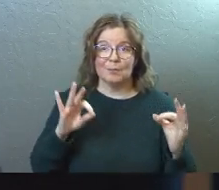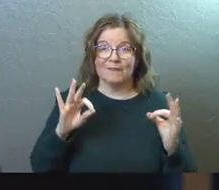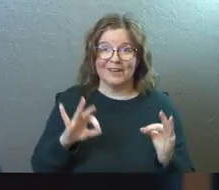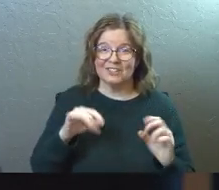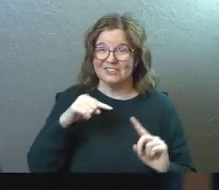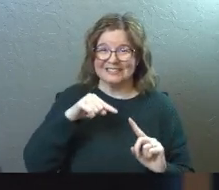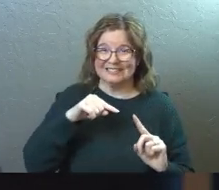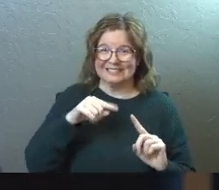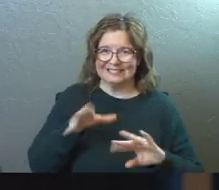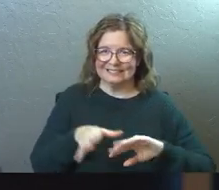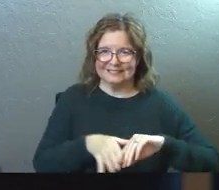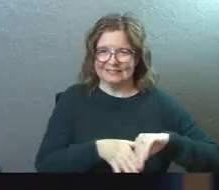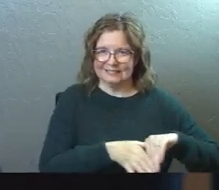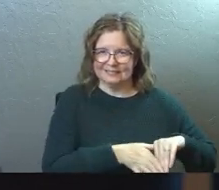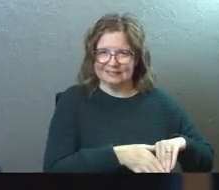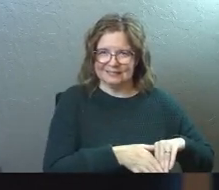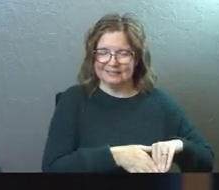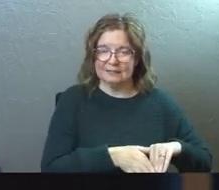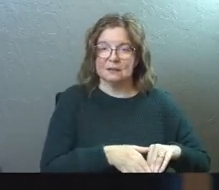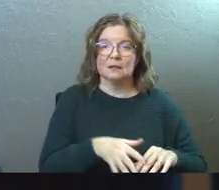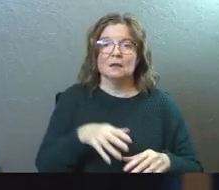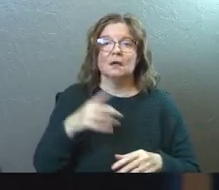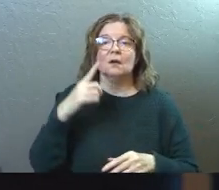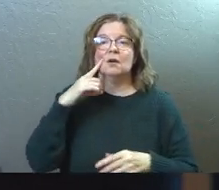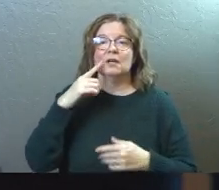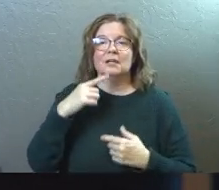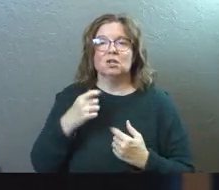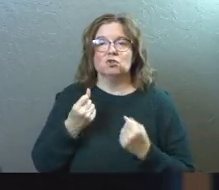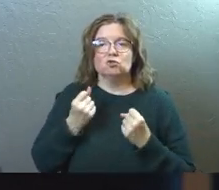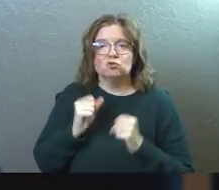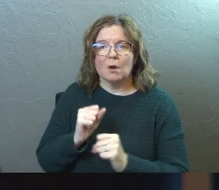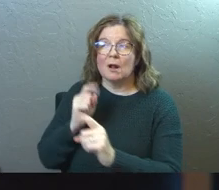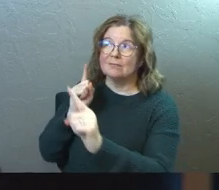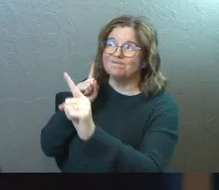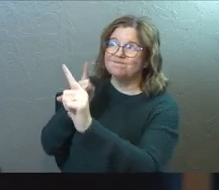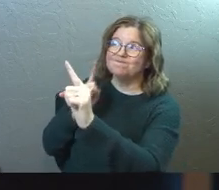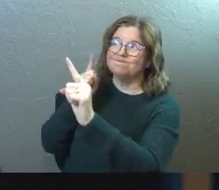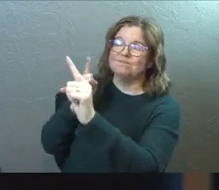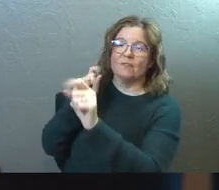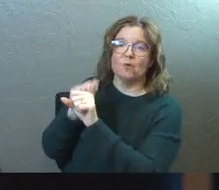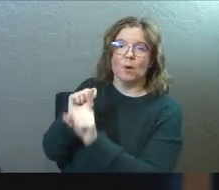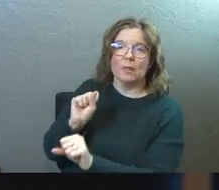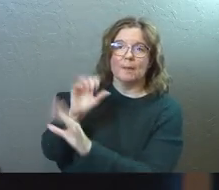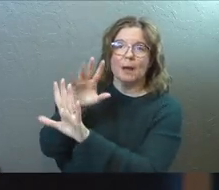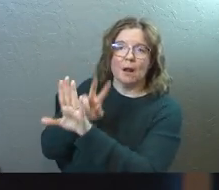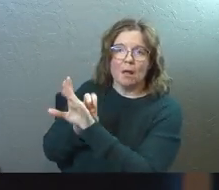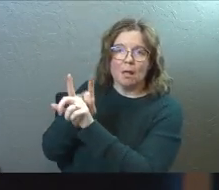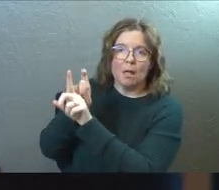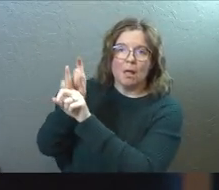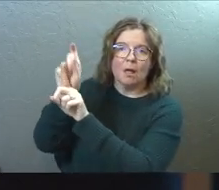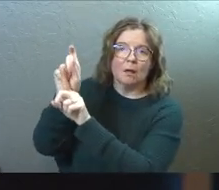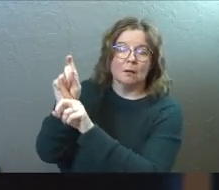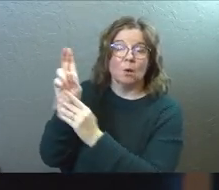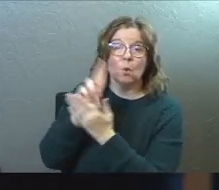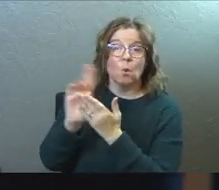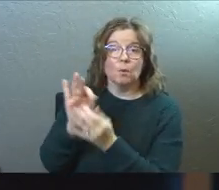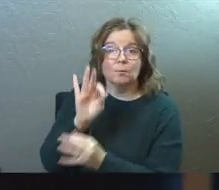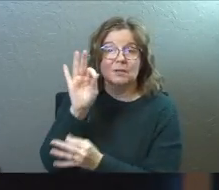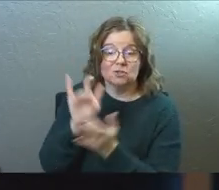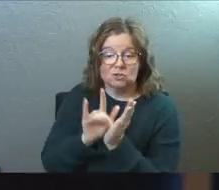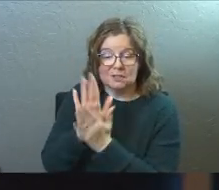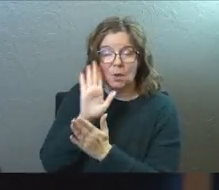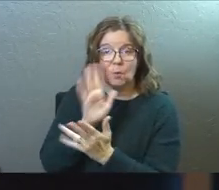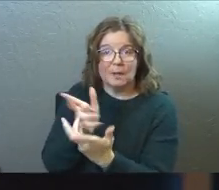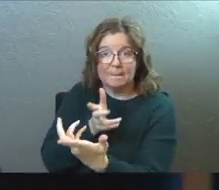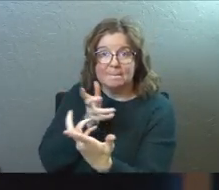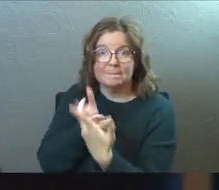perfection, Christians. Listen to me. It's in your striving for that mountaintop. And the Holy Spirit, Jesus,